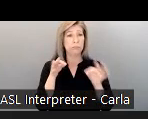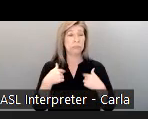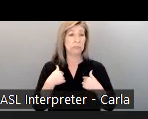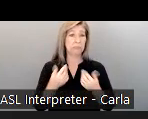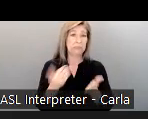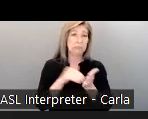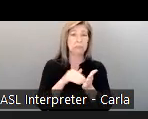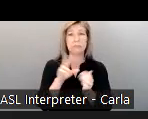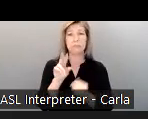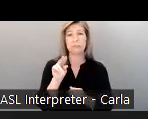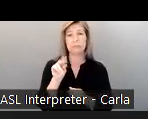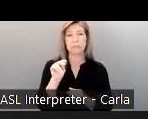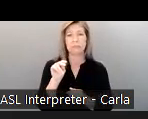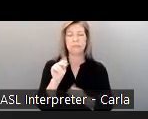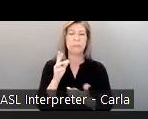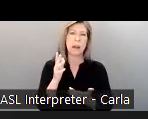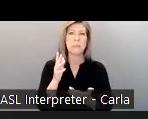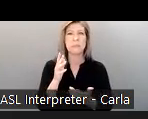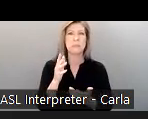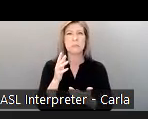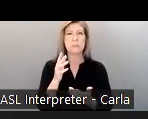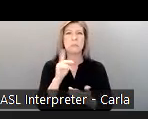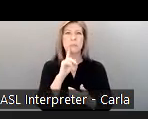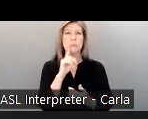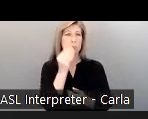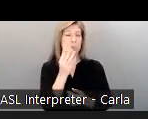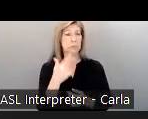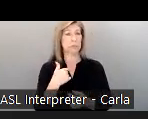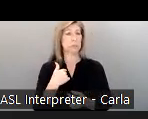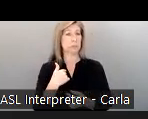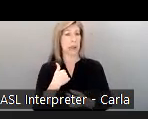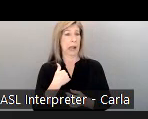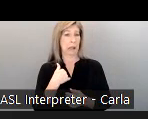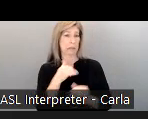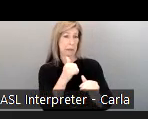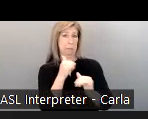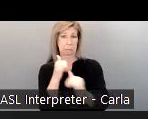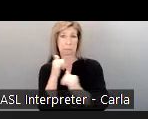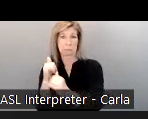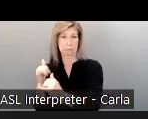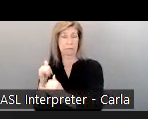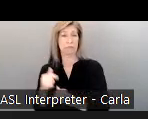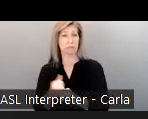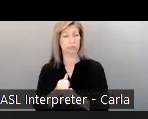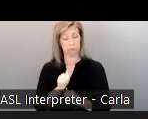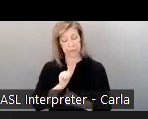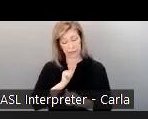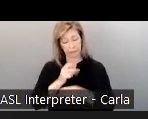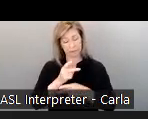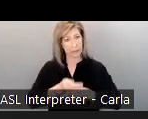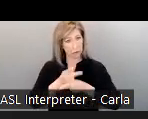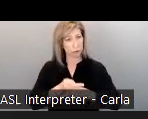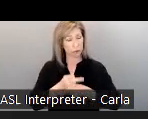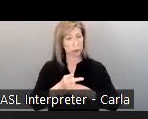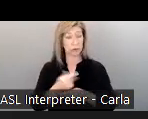I am in this self-care journey along with you. I am a human